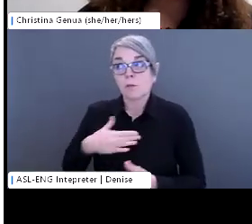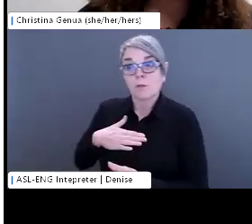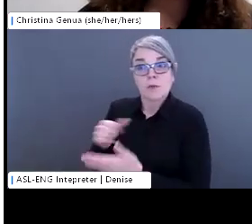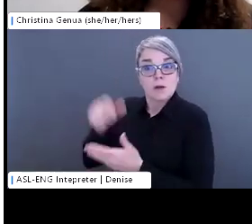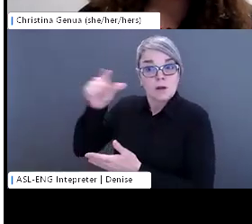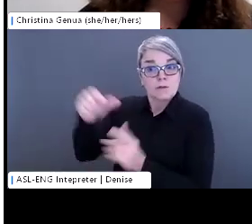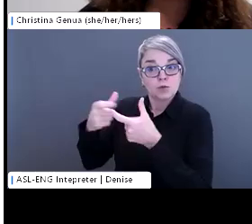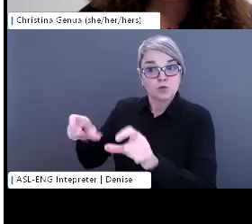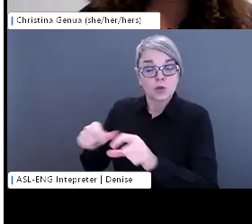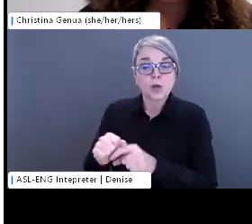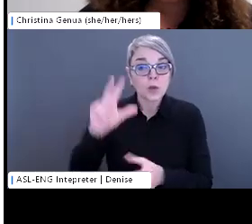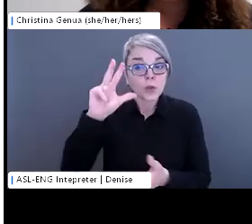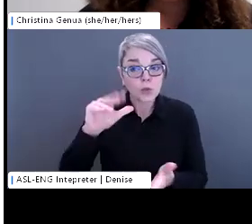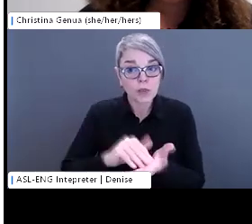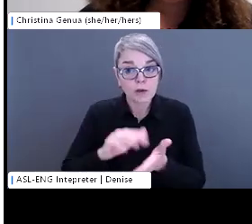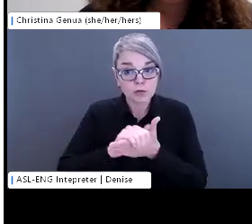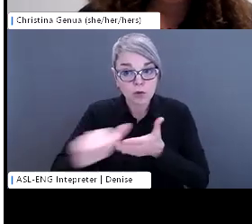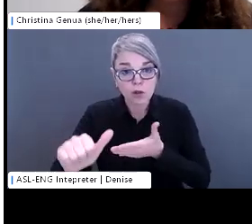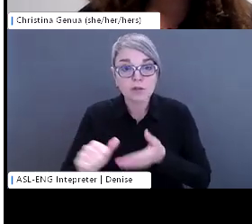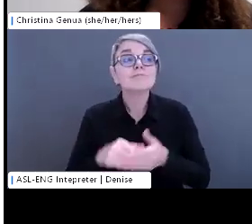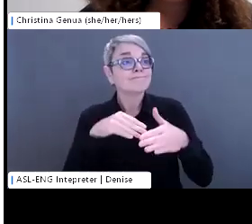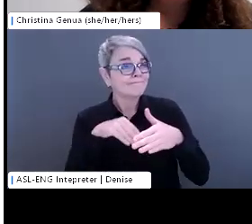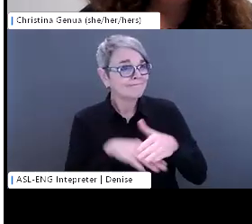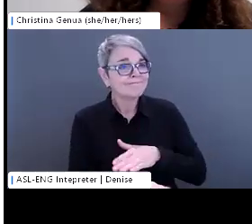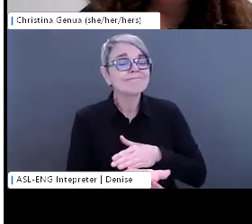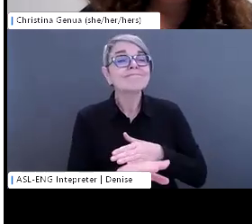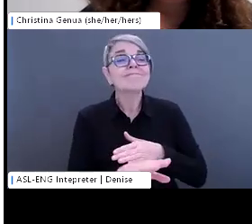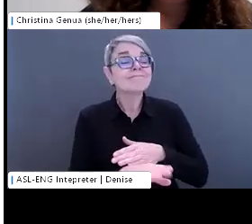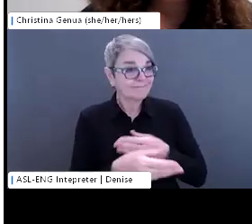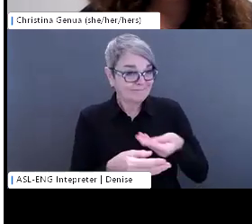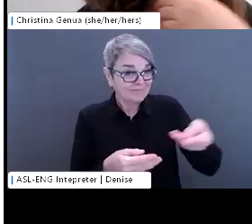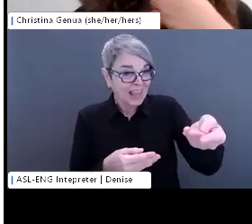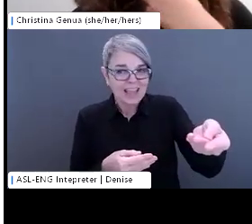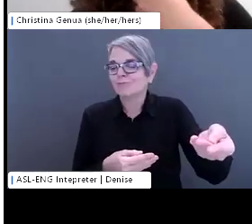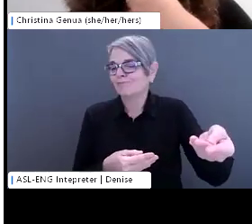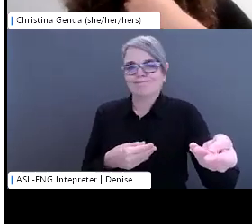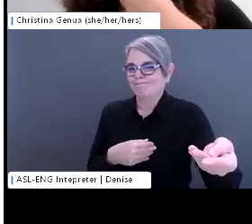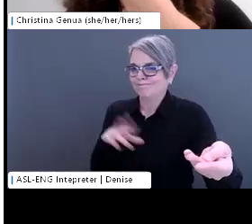they may advise that they are unable to cash that check for you.